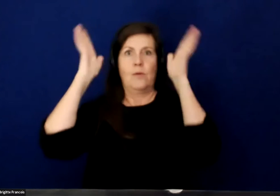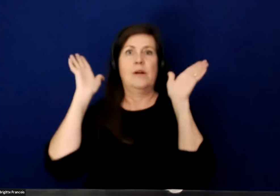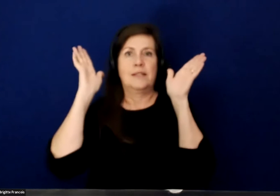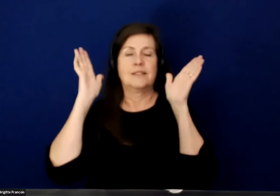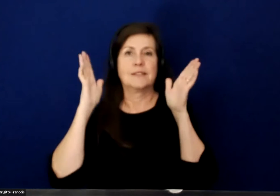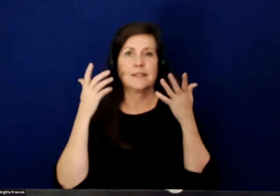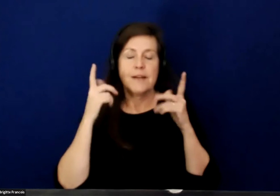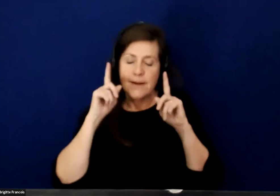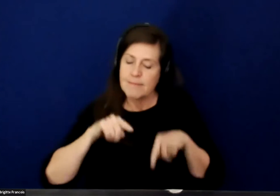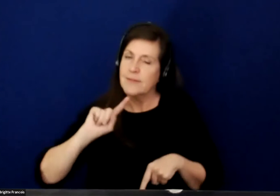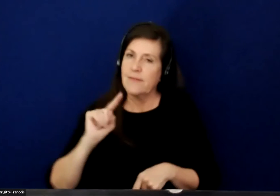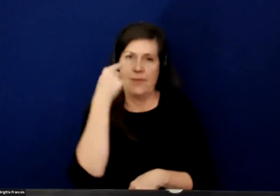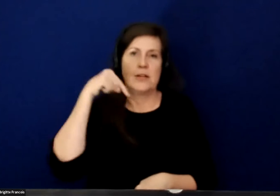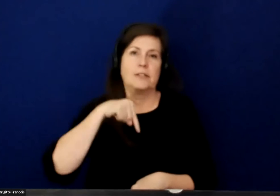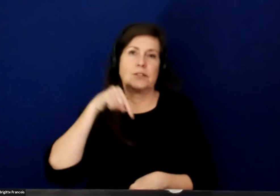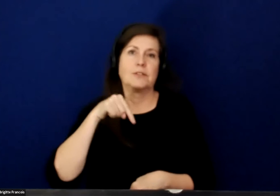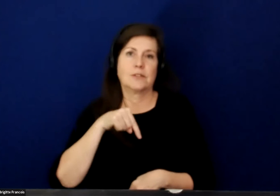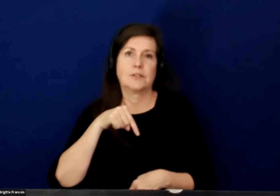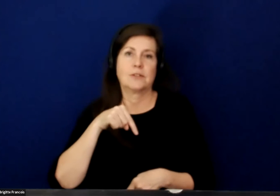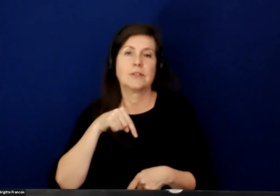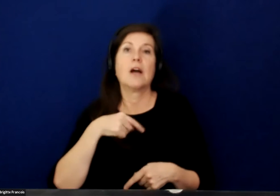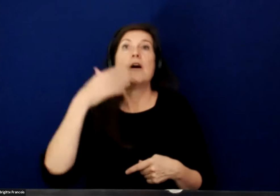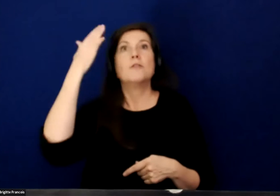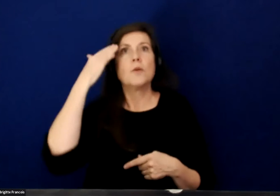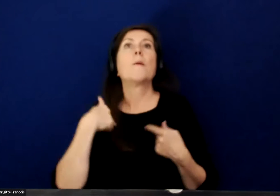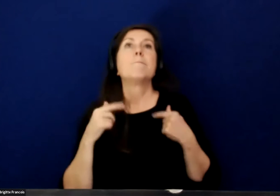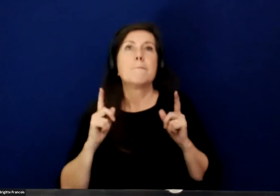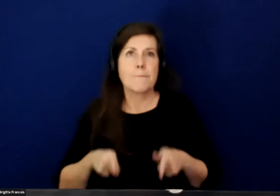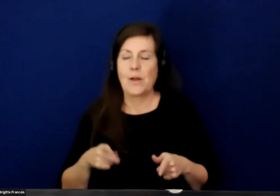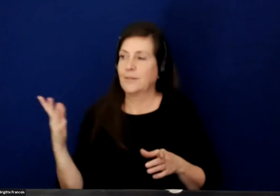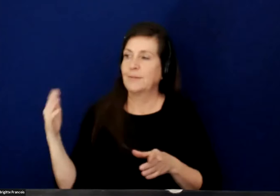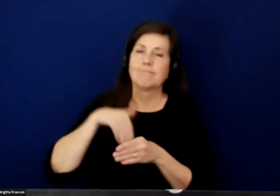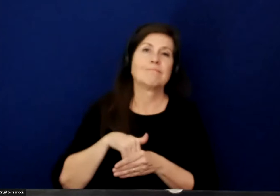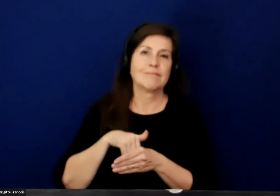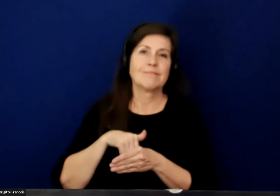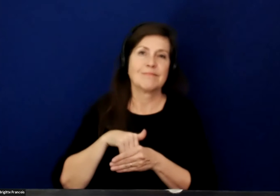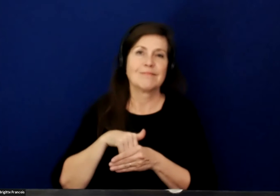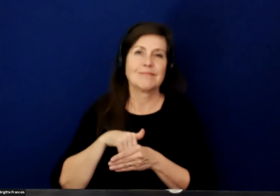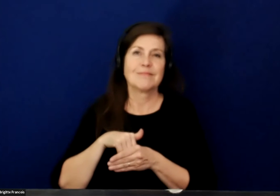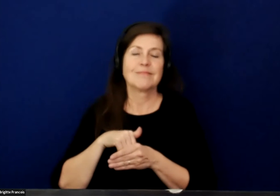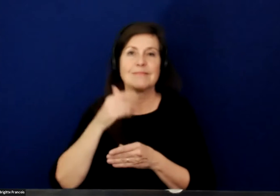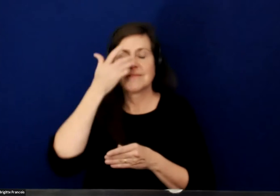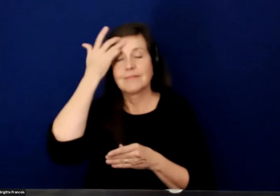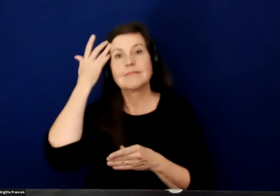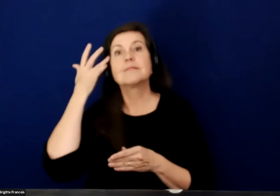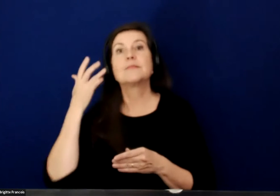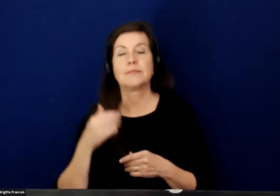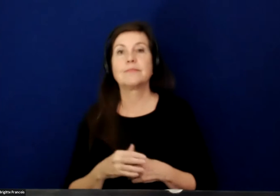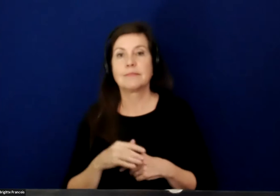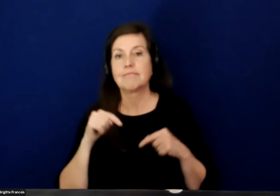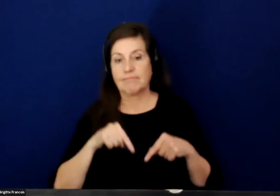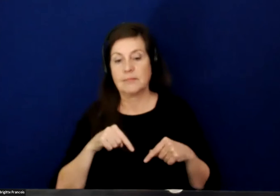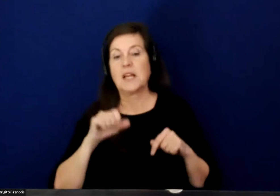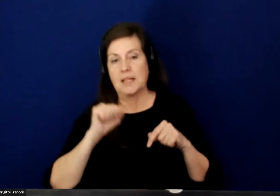create awareness of the need to involve the users in order to create desire for actually doing so later